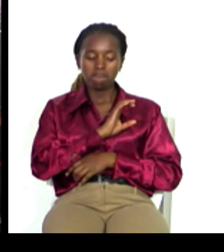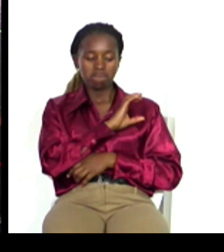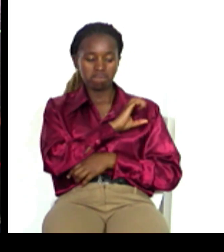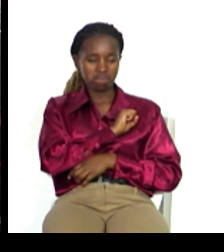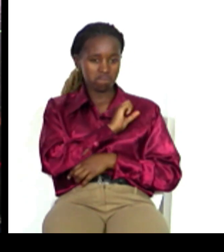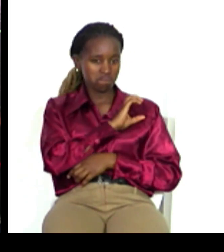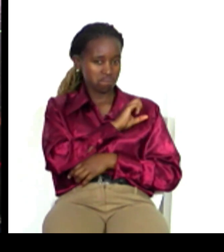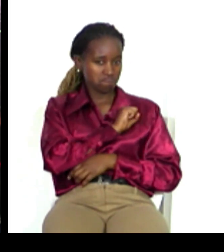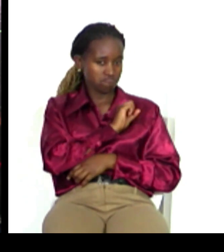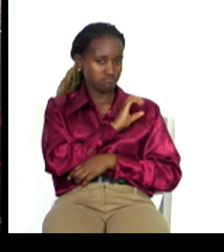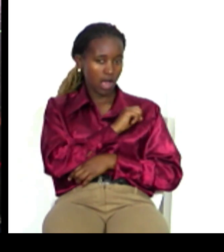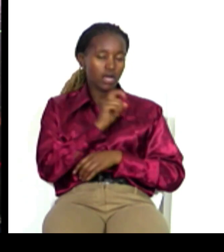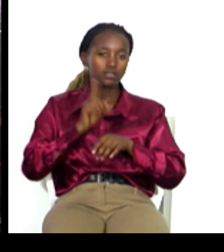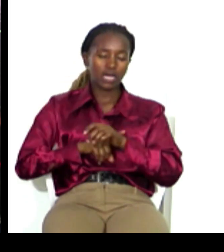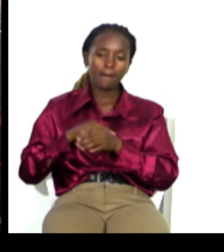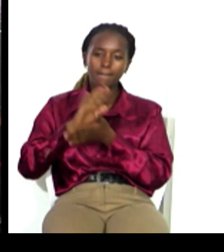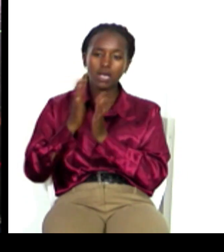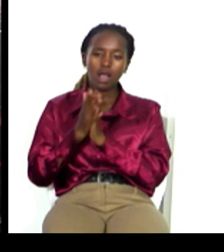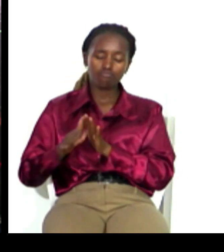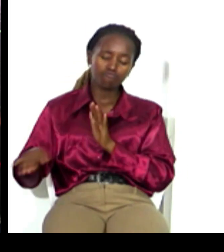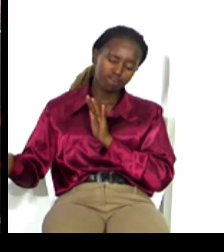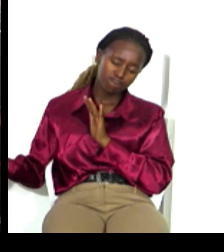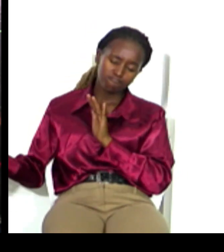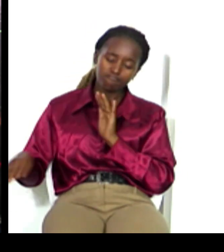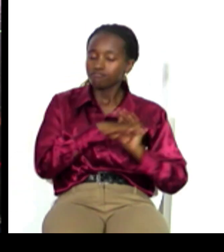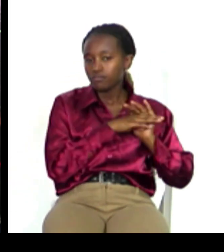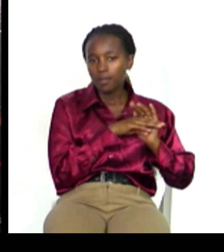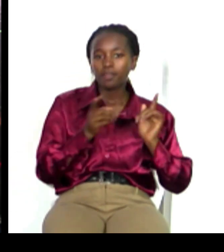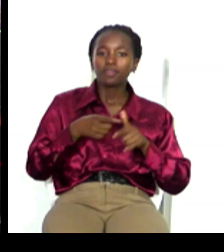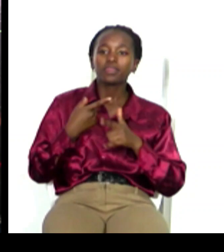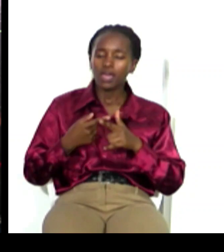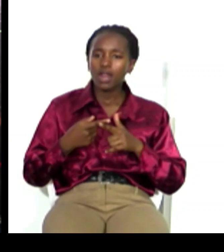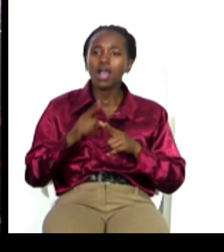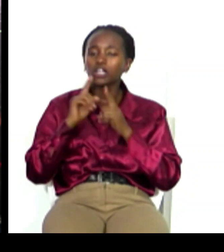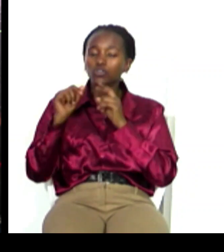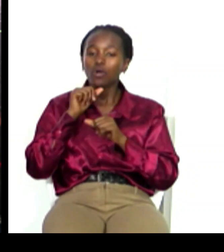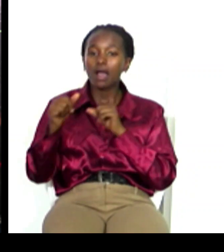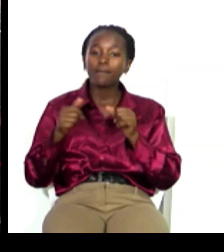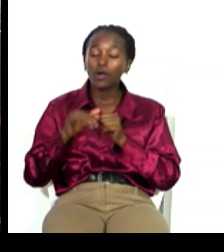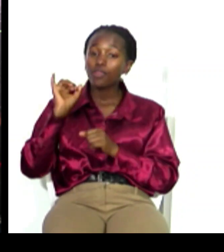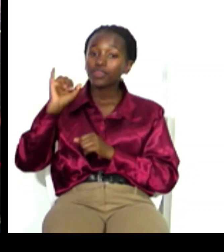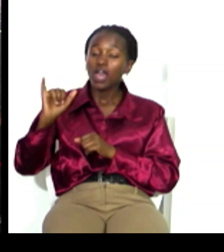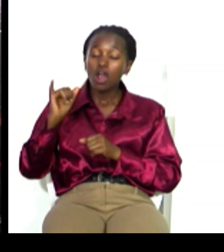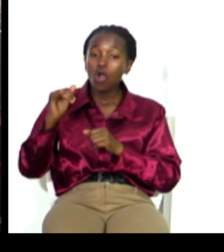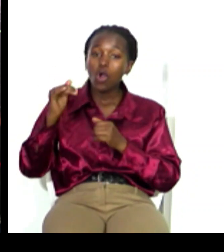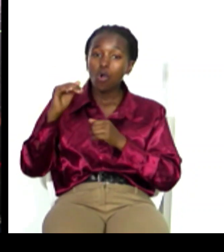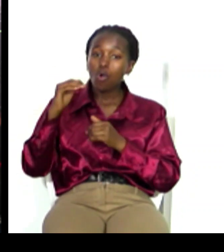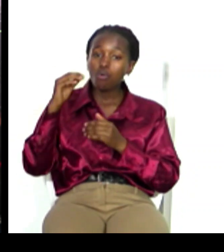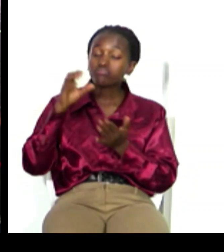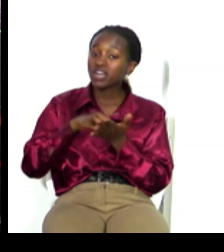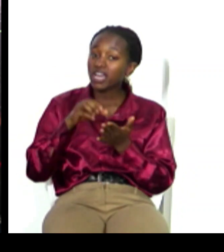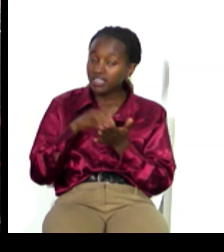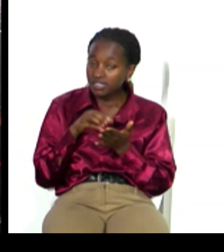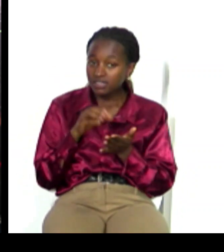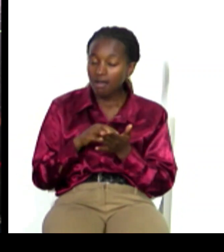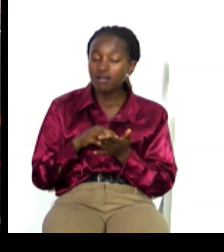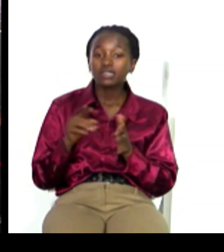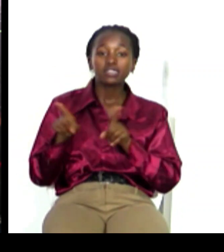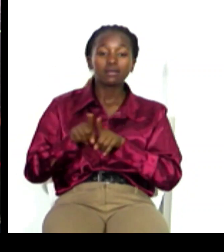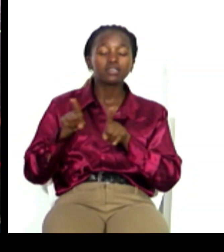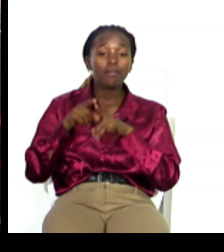story kaenda ikafika mpaka kwa koti. Ndio akasema ameenda kuwa impeached. Senate anaenda kuwa impeached. That is the time